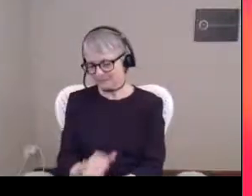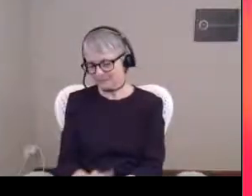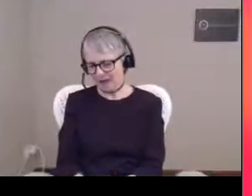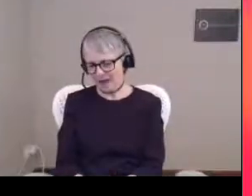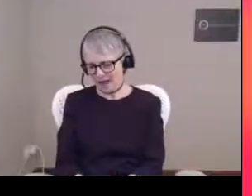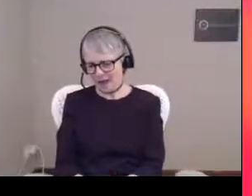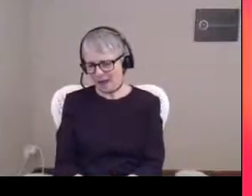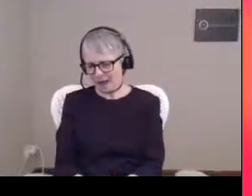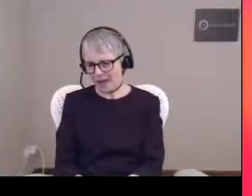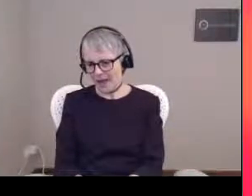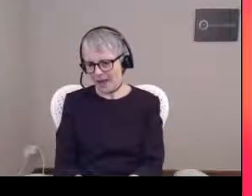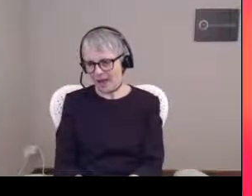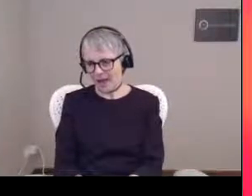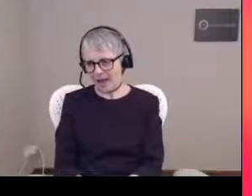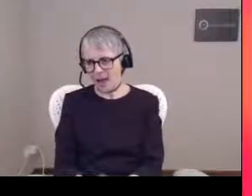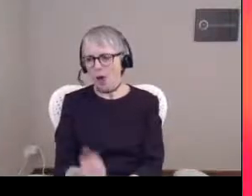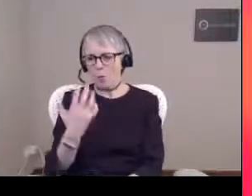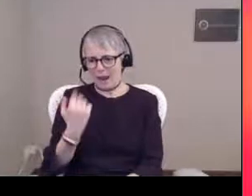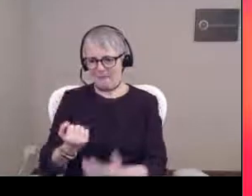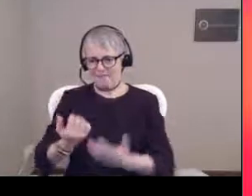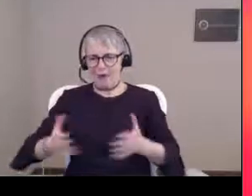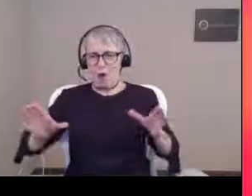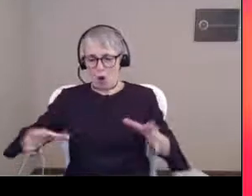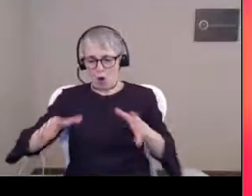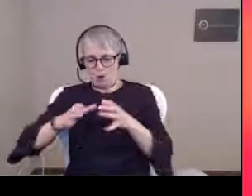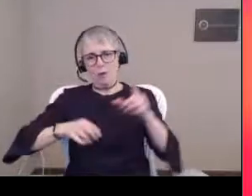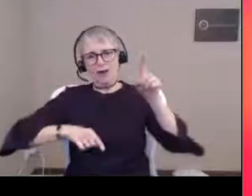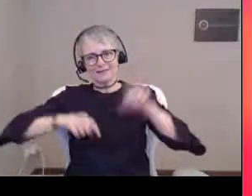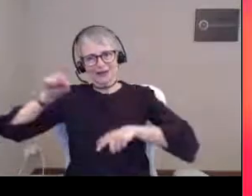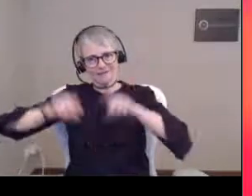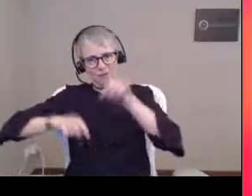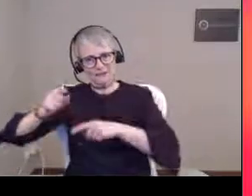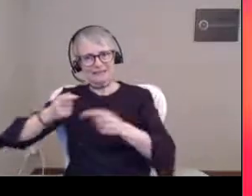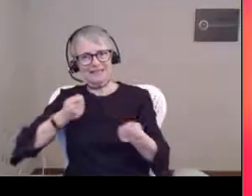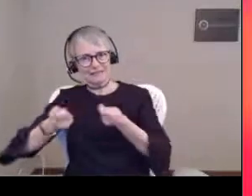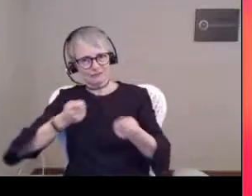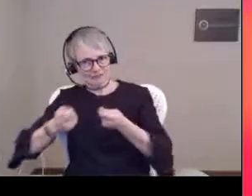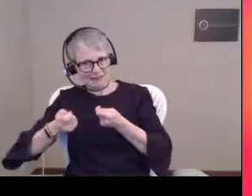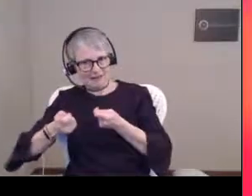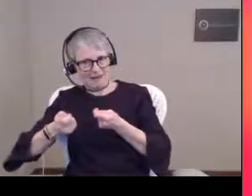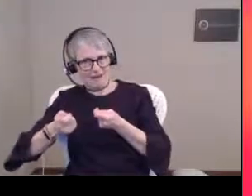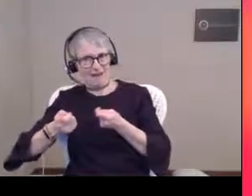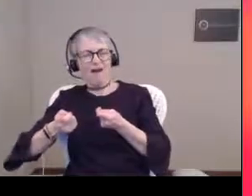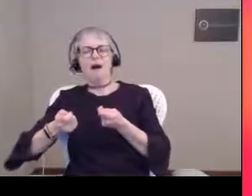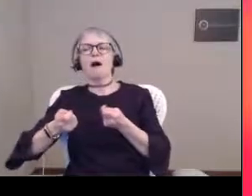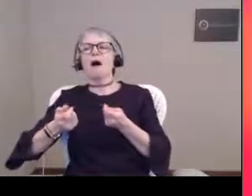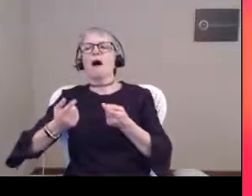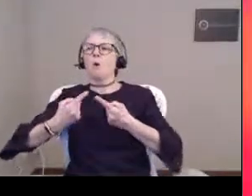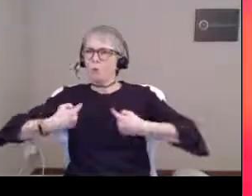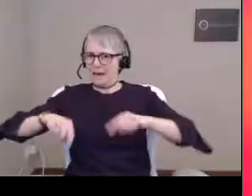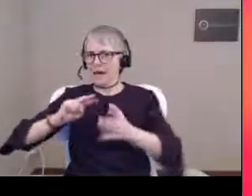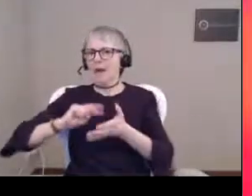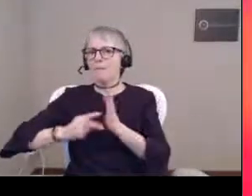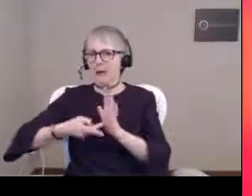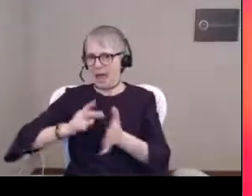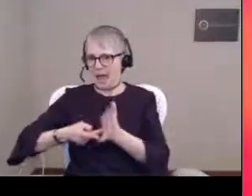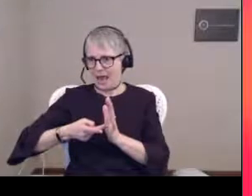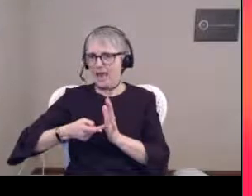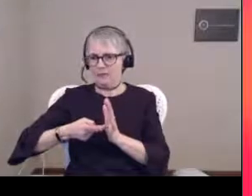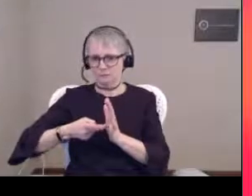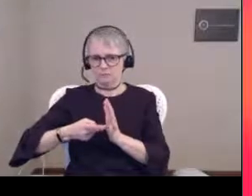now got a group diversity director called Ali Rawcliffe, and we are setting up a full sort of diversity